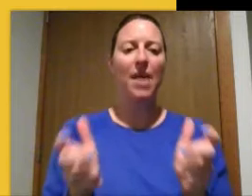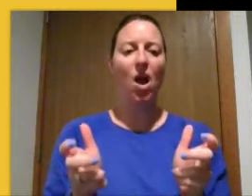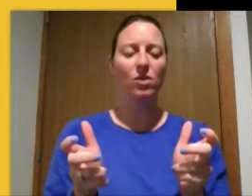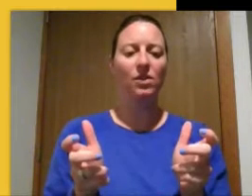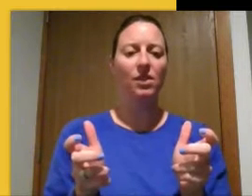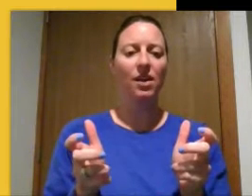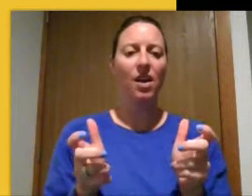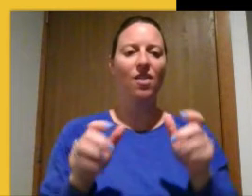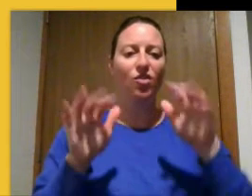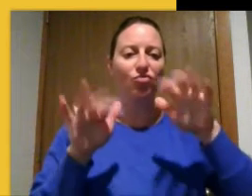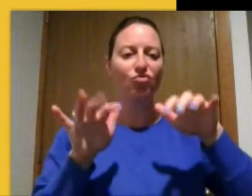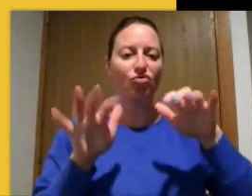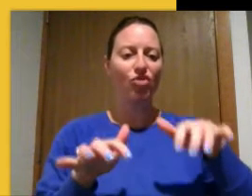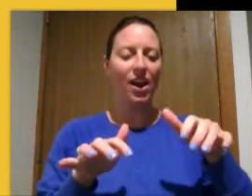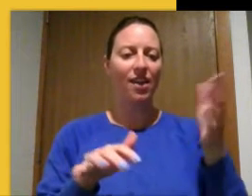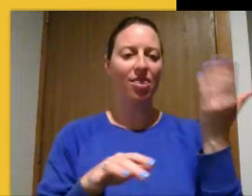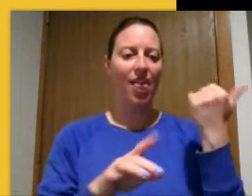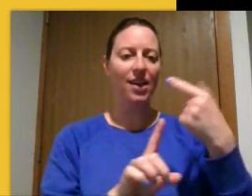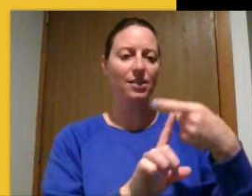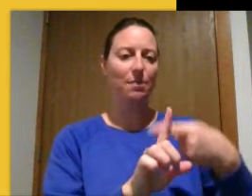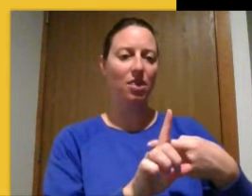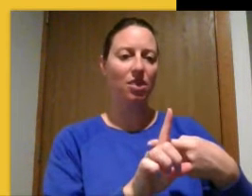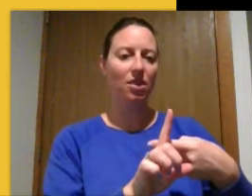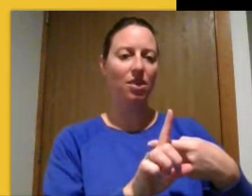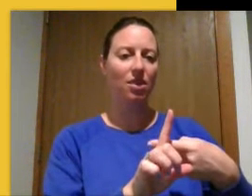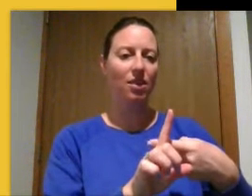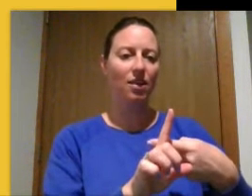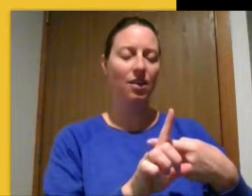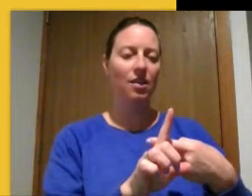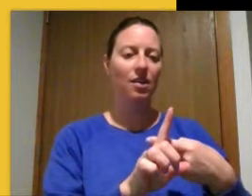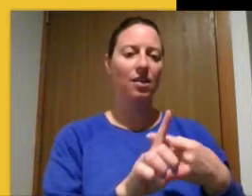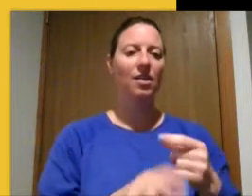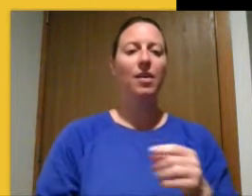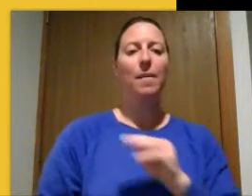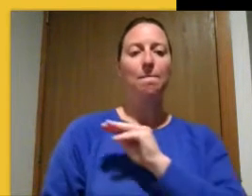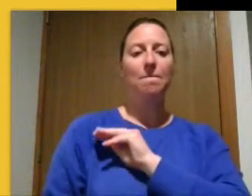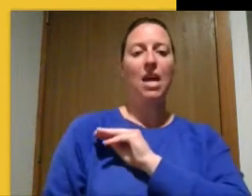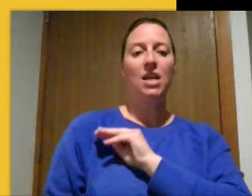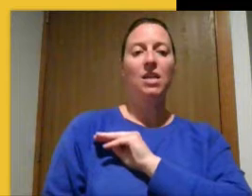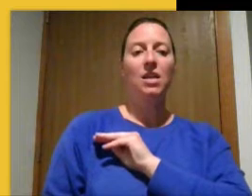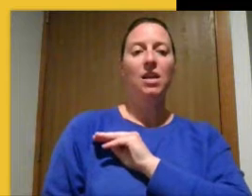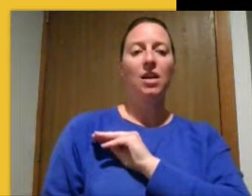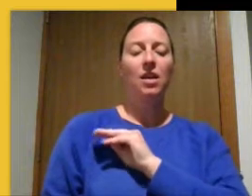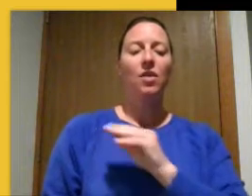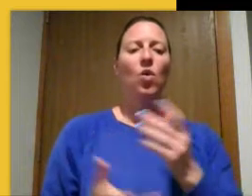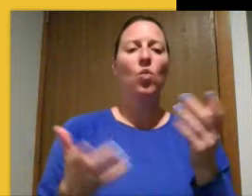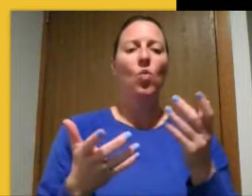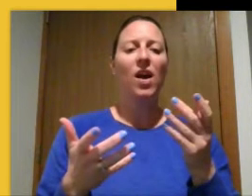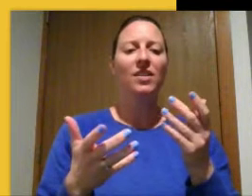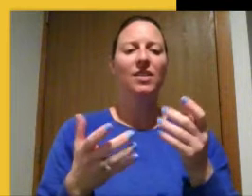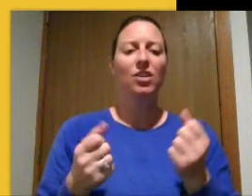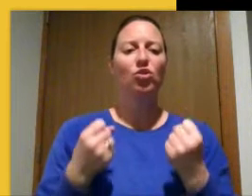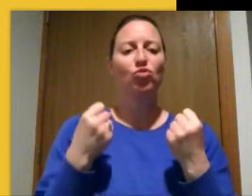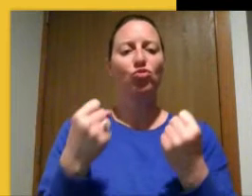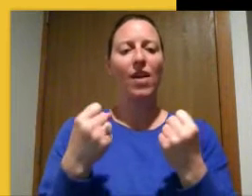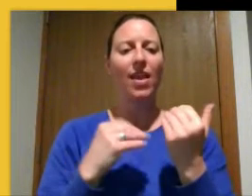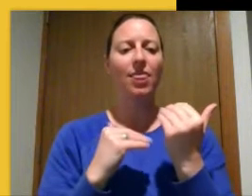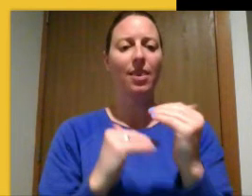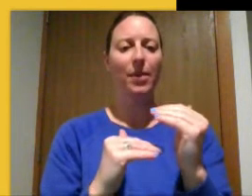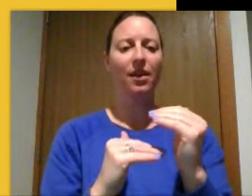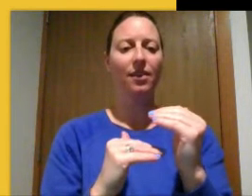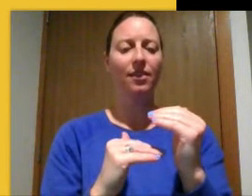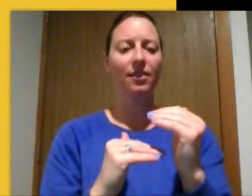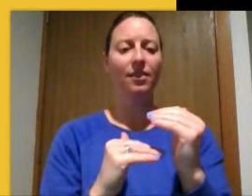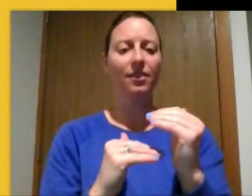year? Is that a statistical question? Mike says, what's the speed limit? Is that